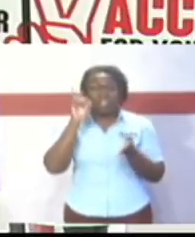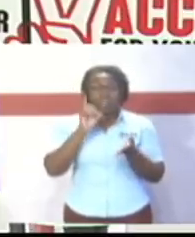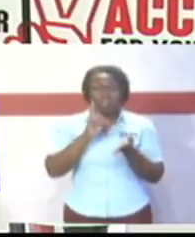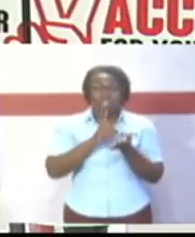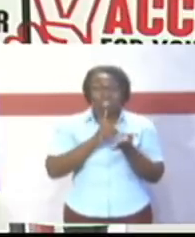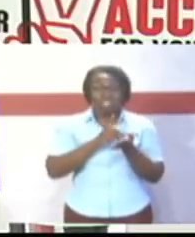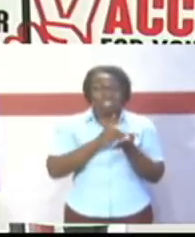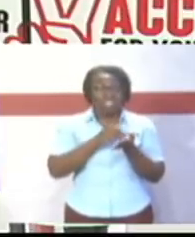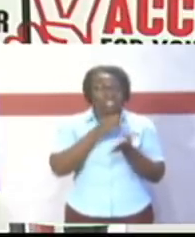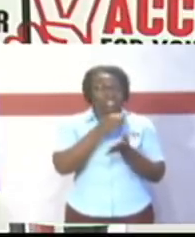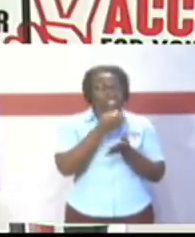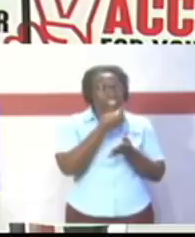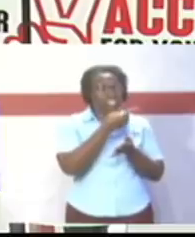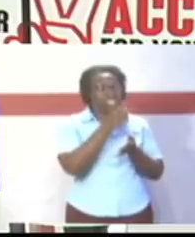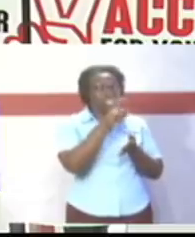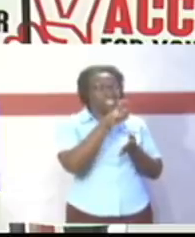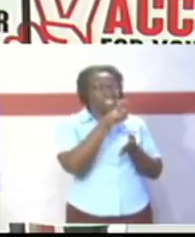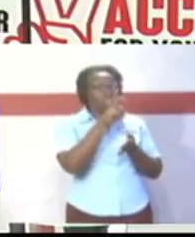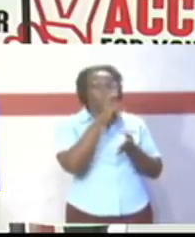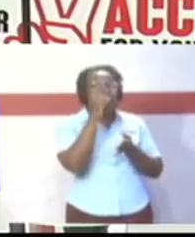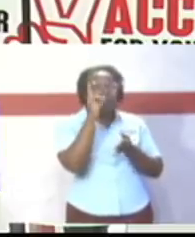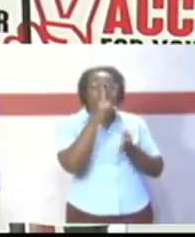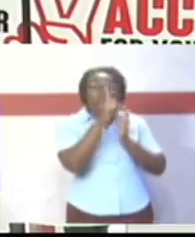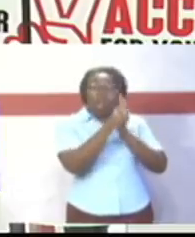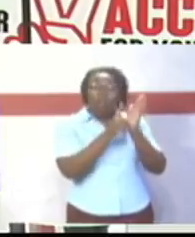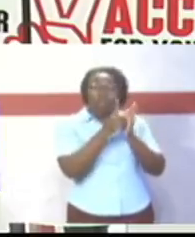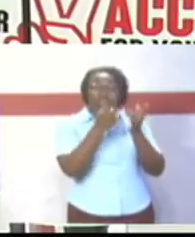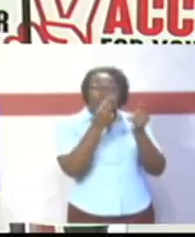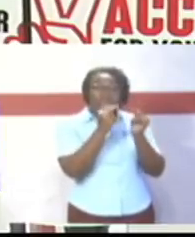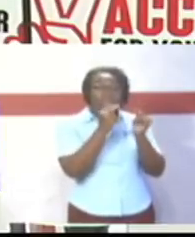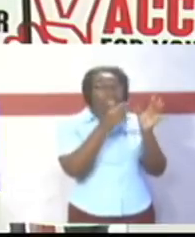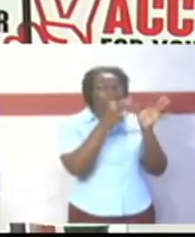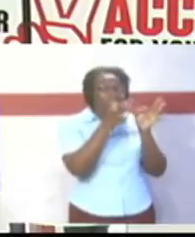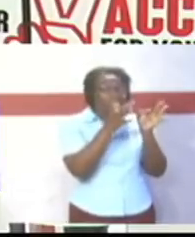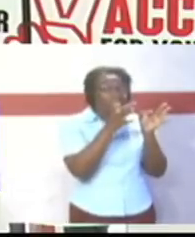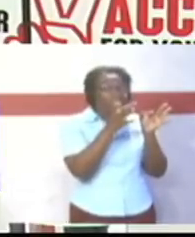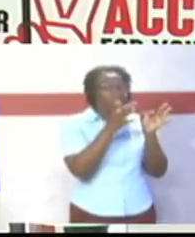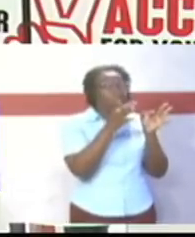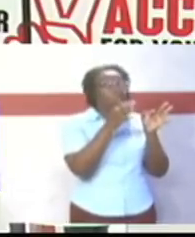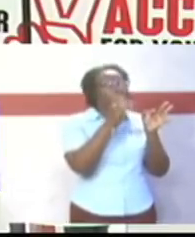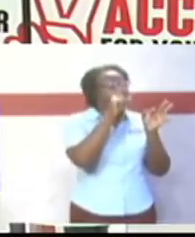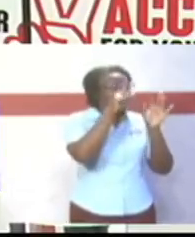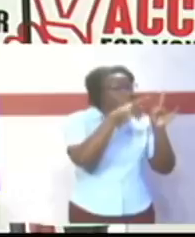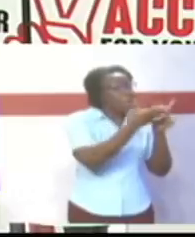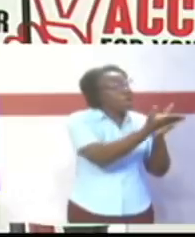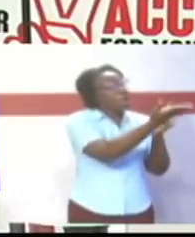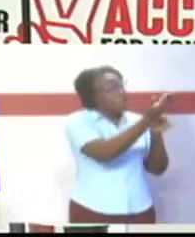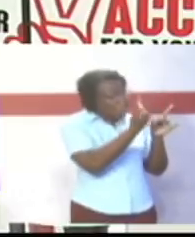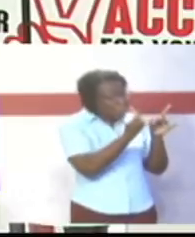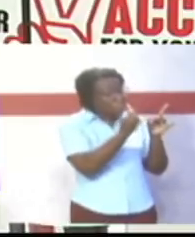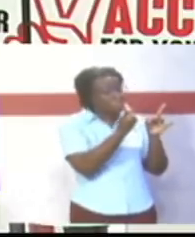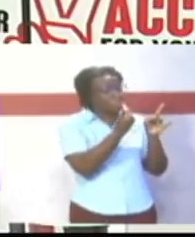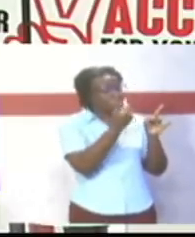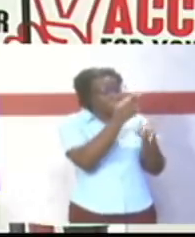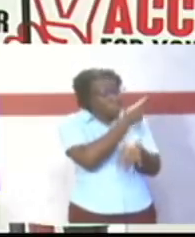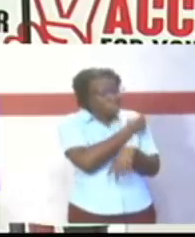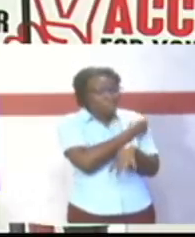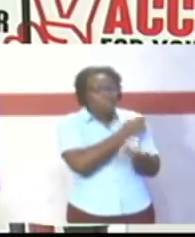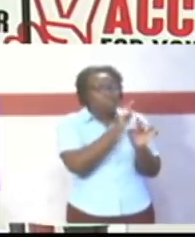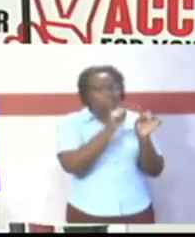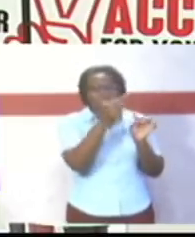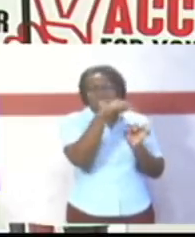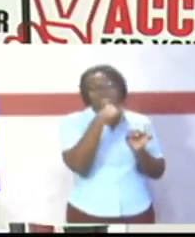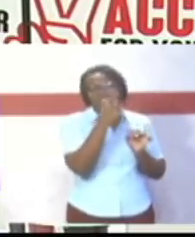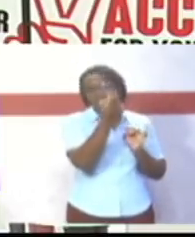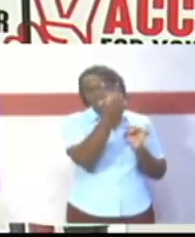hour convincing one person, and that person did not come in. Home treatment for COVID